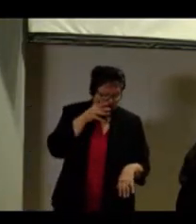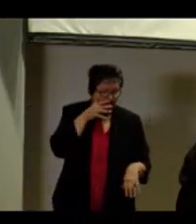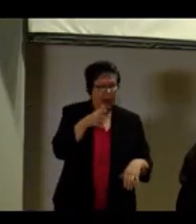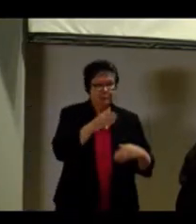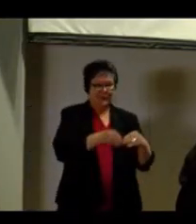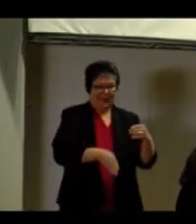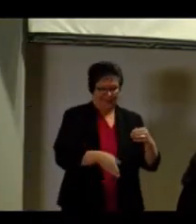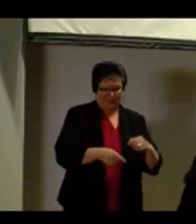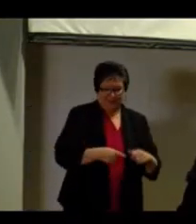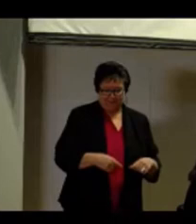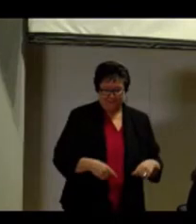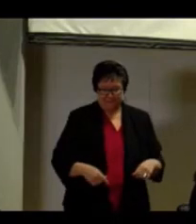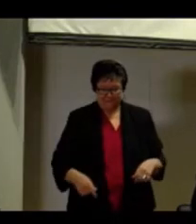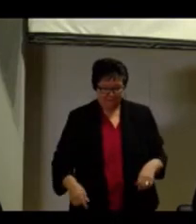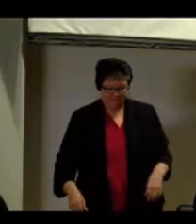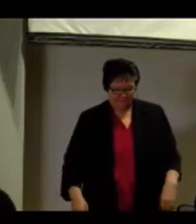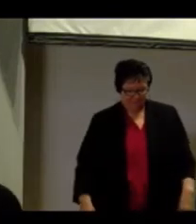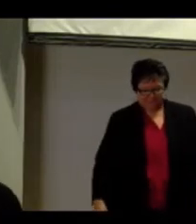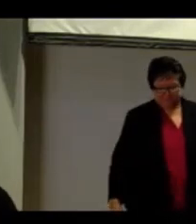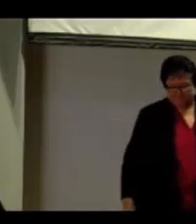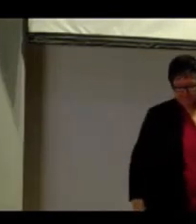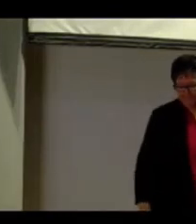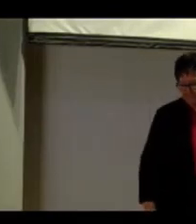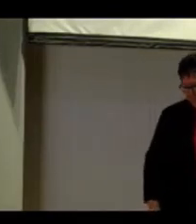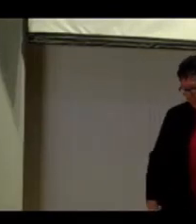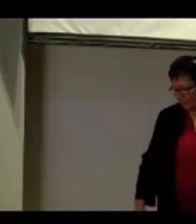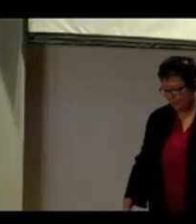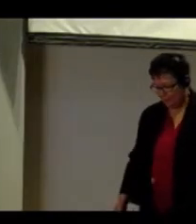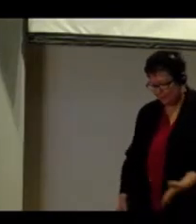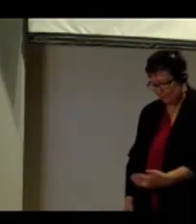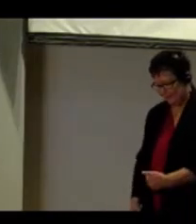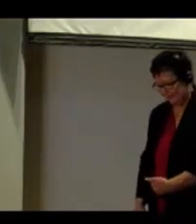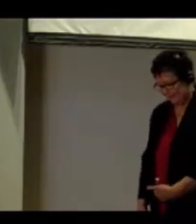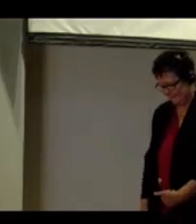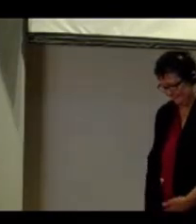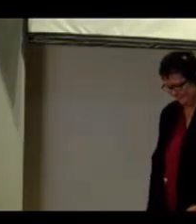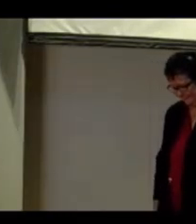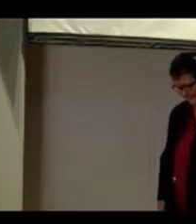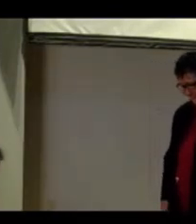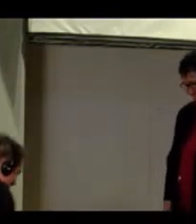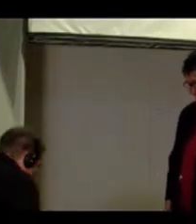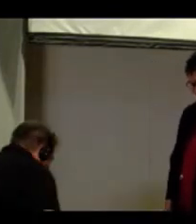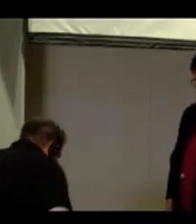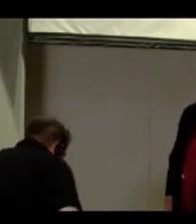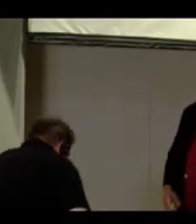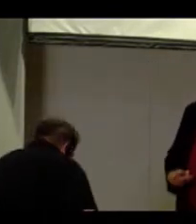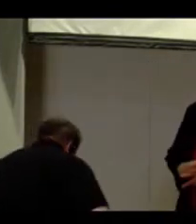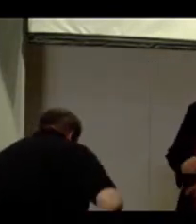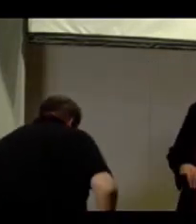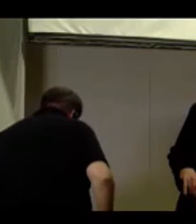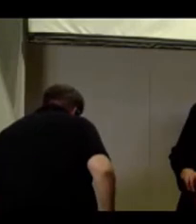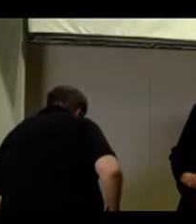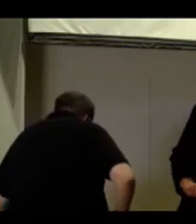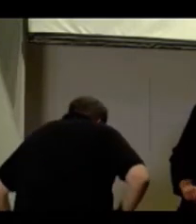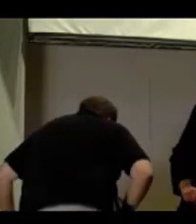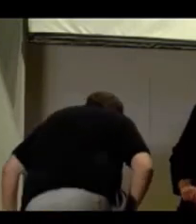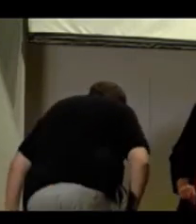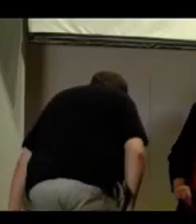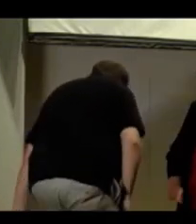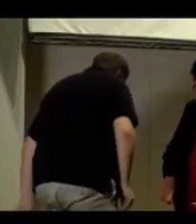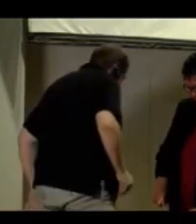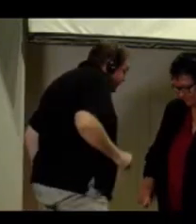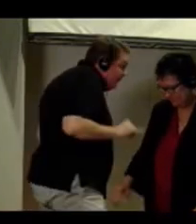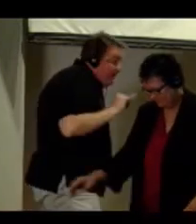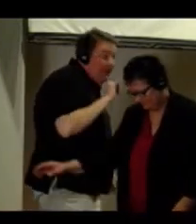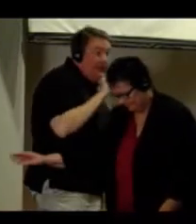I will end there. Thank you. Ian, do you have anything in response to the response before we start with questions?